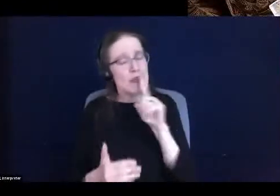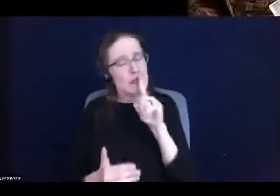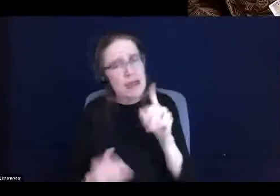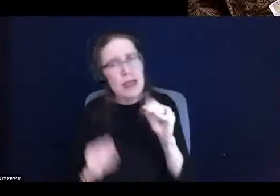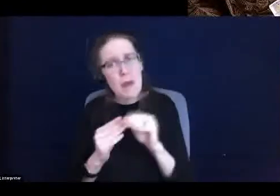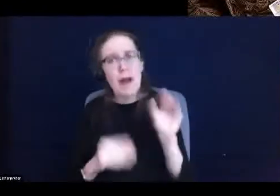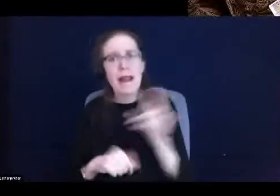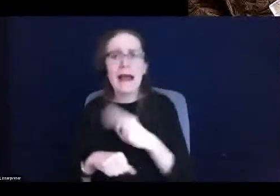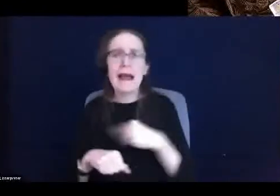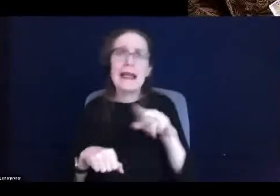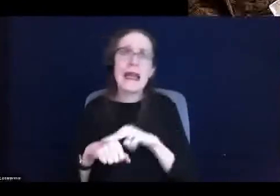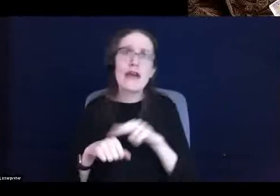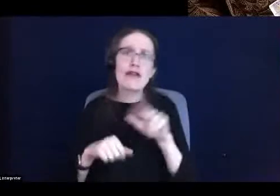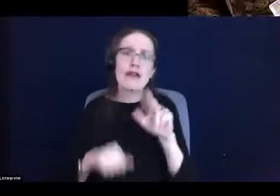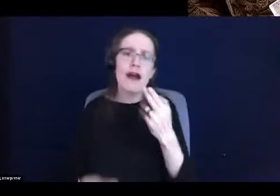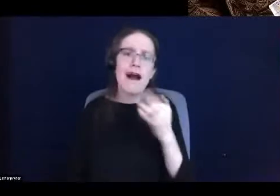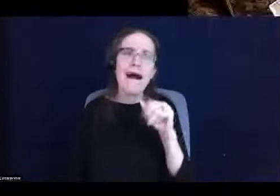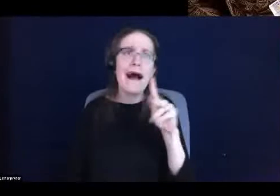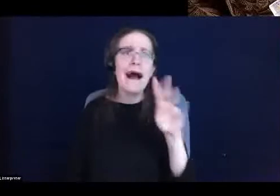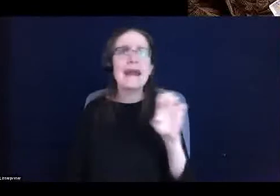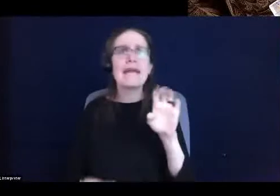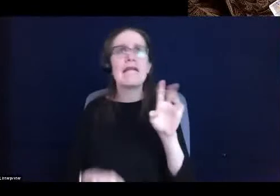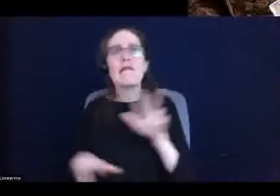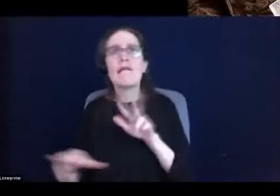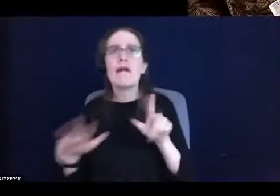the journey and finding that calmness.